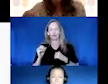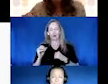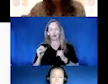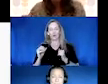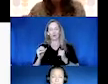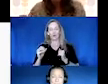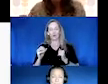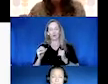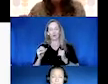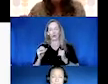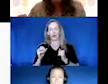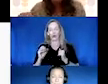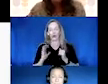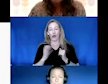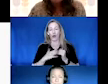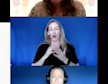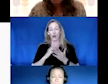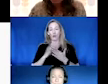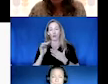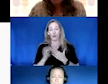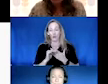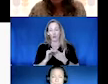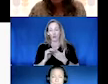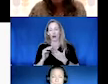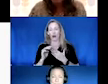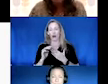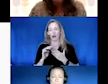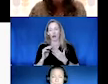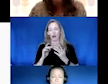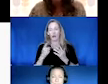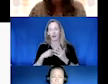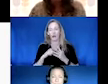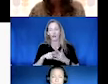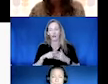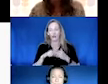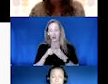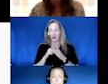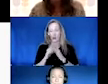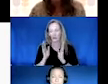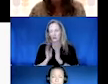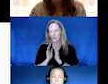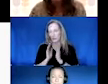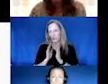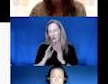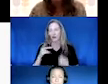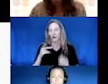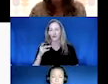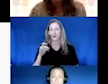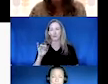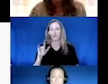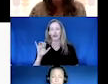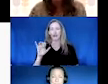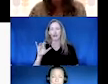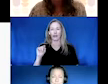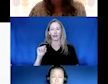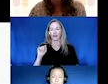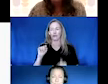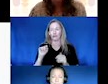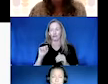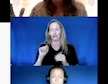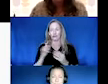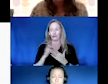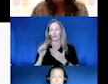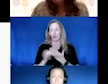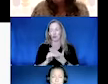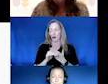With our program, we started as a very small private program. So we wanted to keep it between,